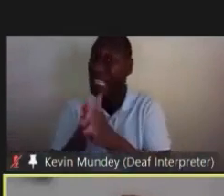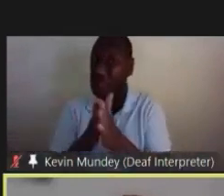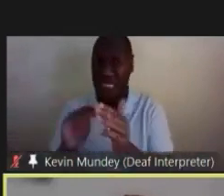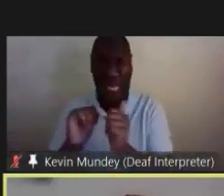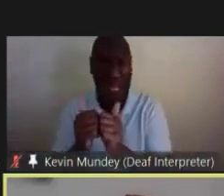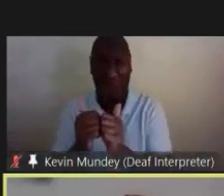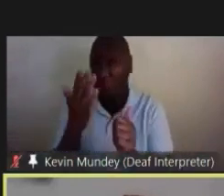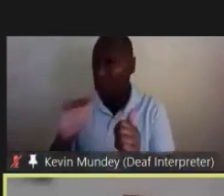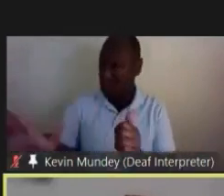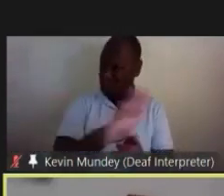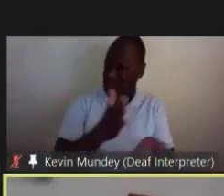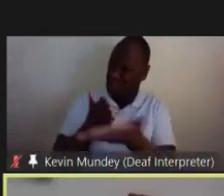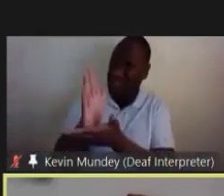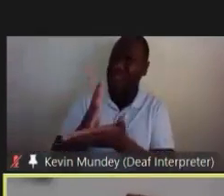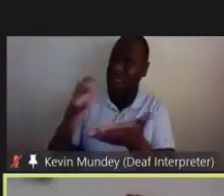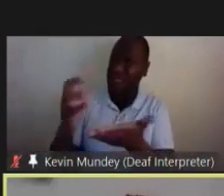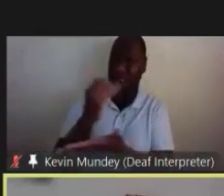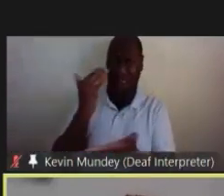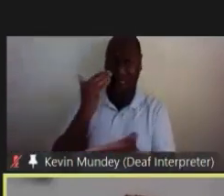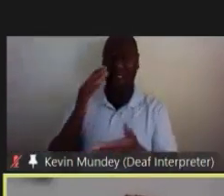and learning when to speak up.